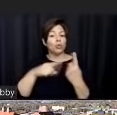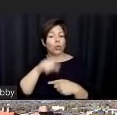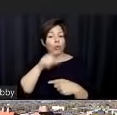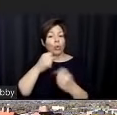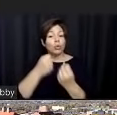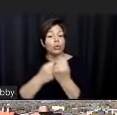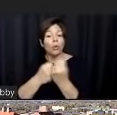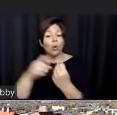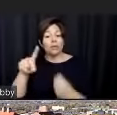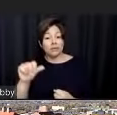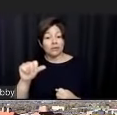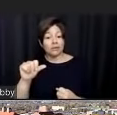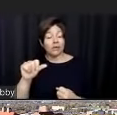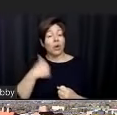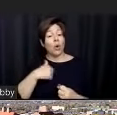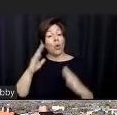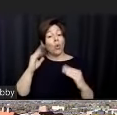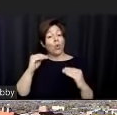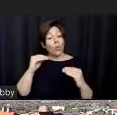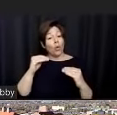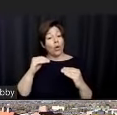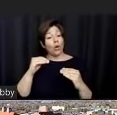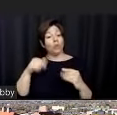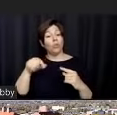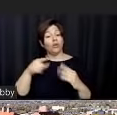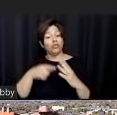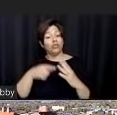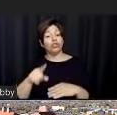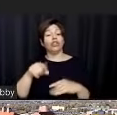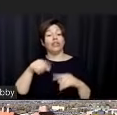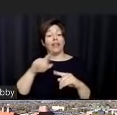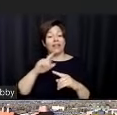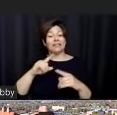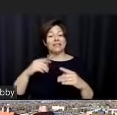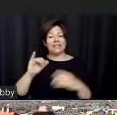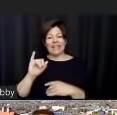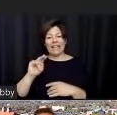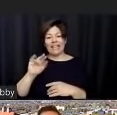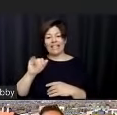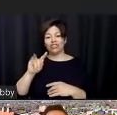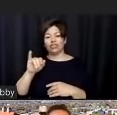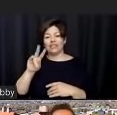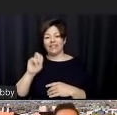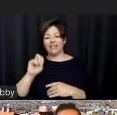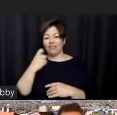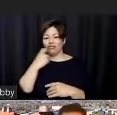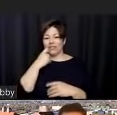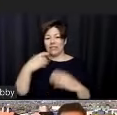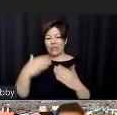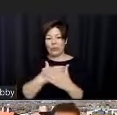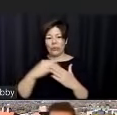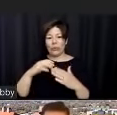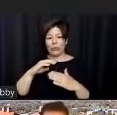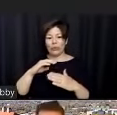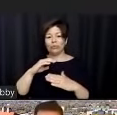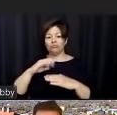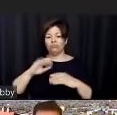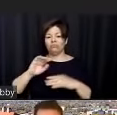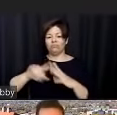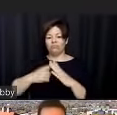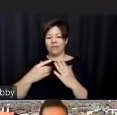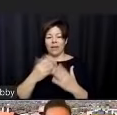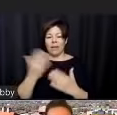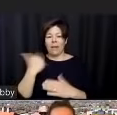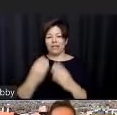initiative Supporting Students with Disabilities in Virtual Environments initiative, which was just newly established by the Bureau of Special Education this past